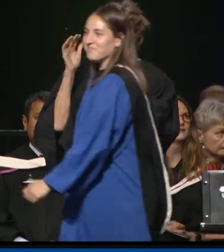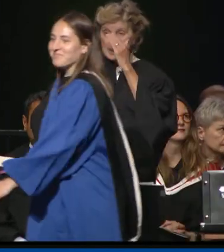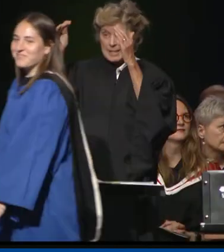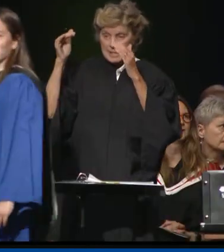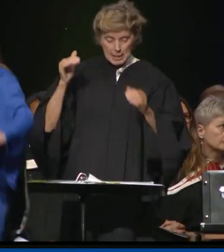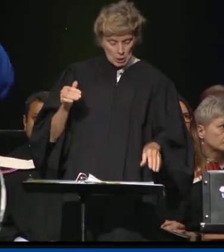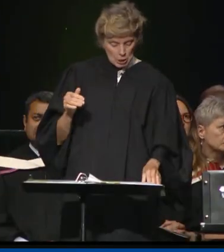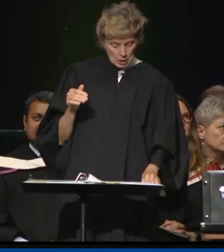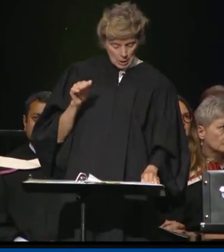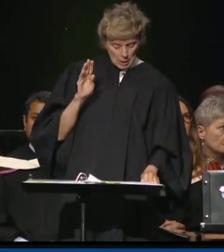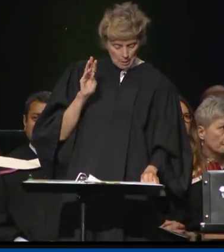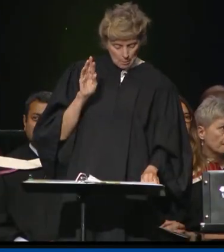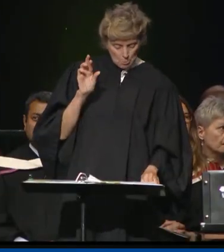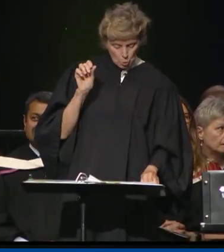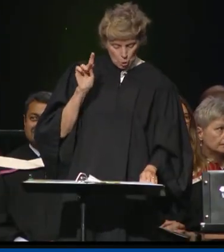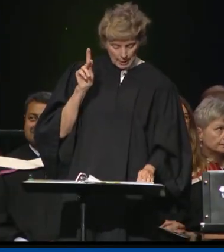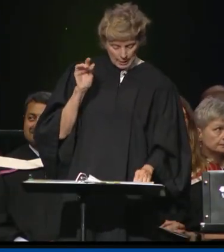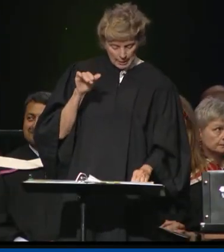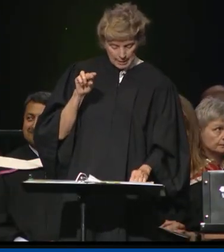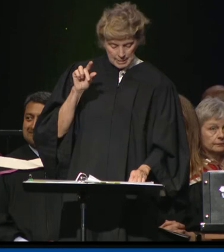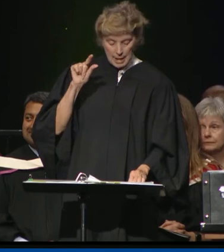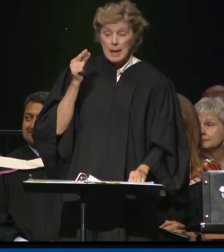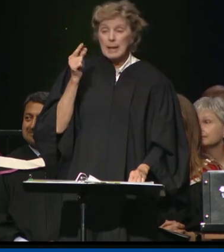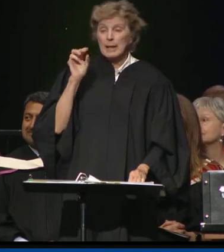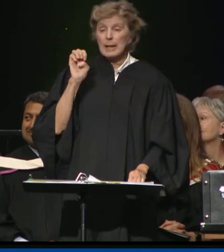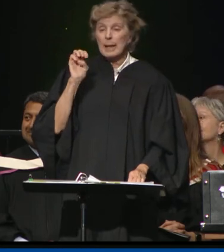Brooklyn Gamil.